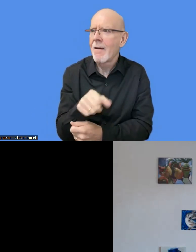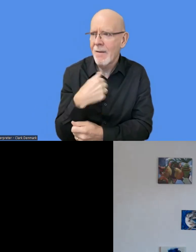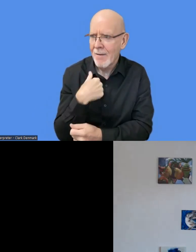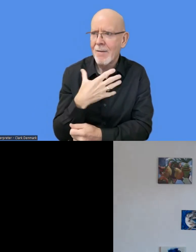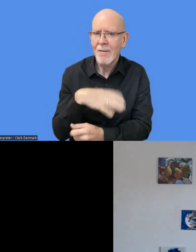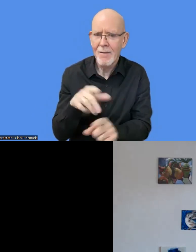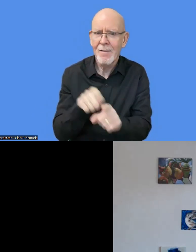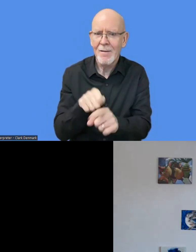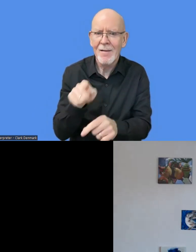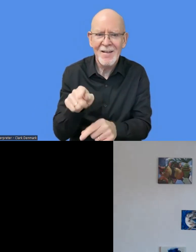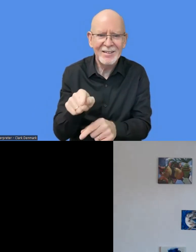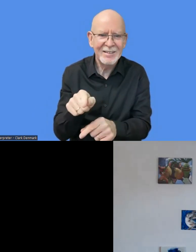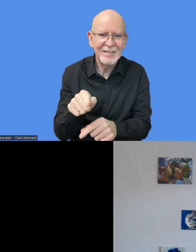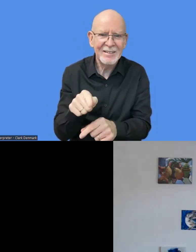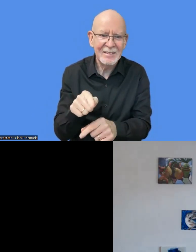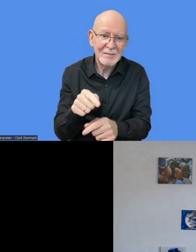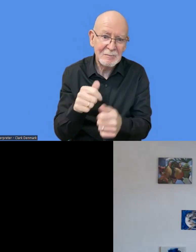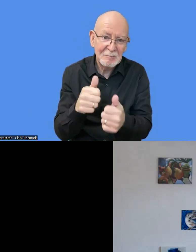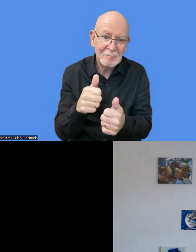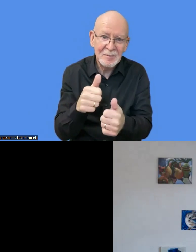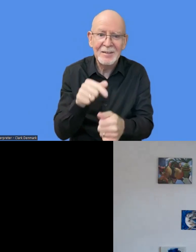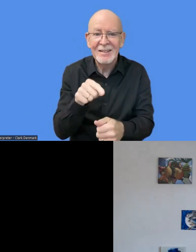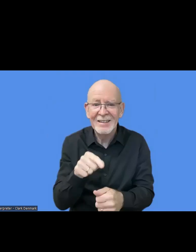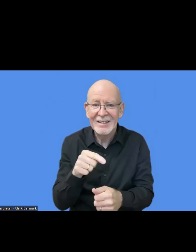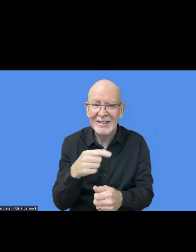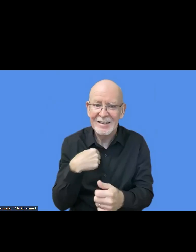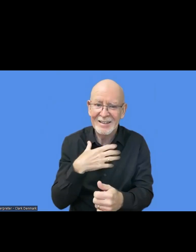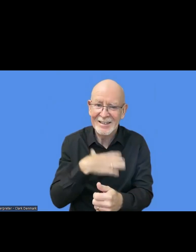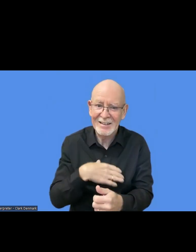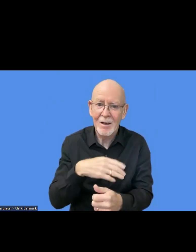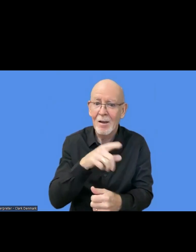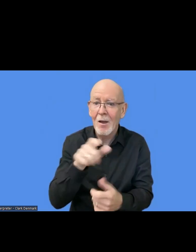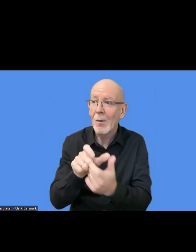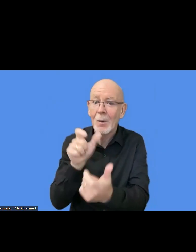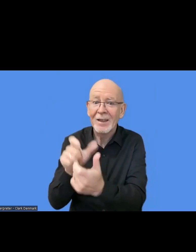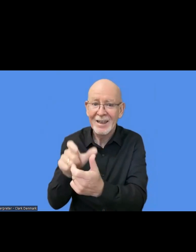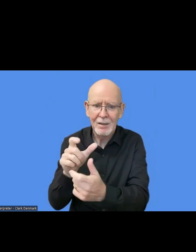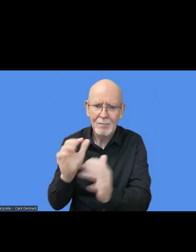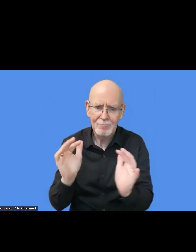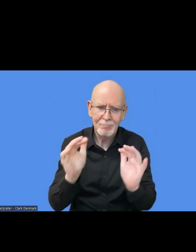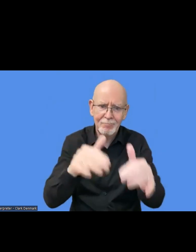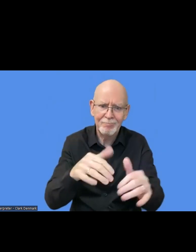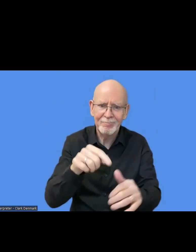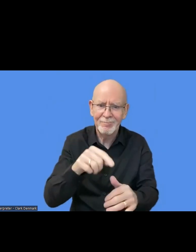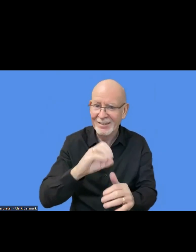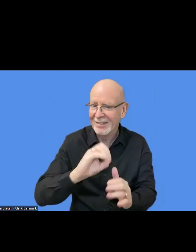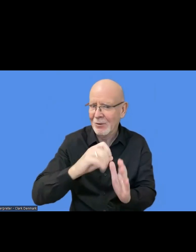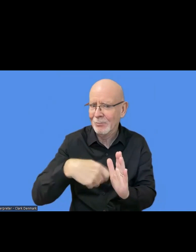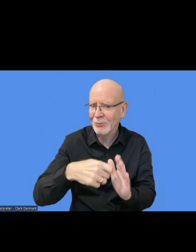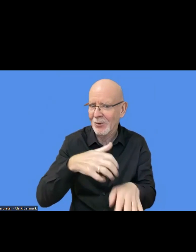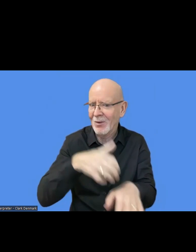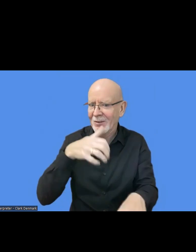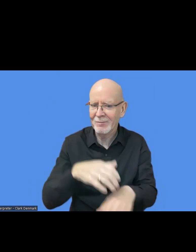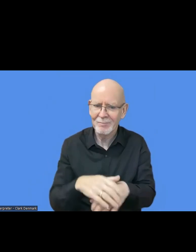companies and the sheer number of company representatives is increasing over the years. I mean, the Zero Project has been around for more